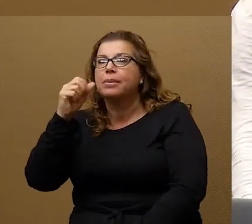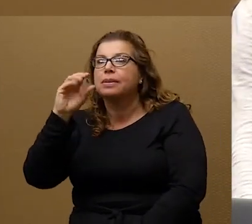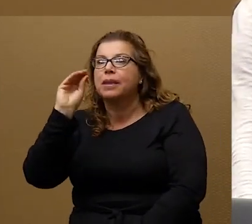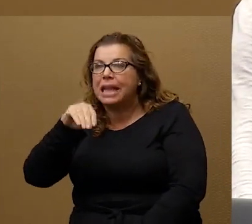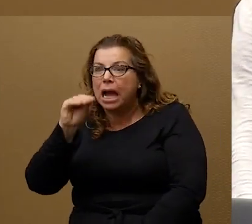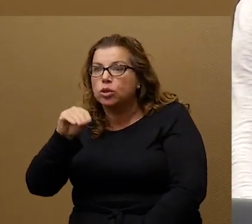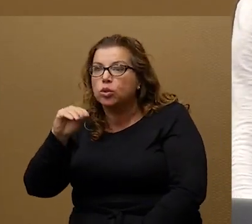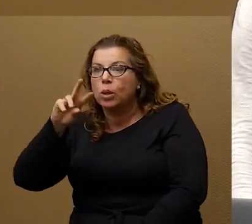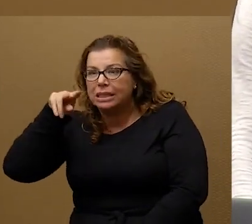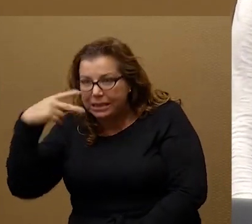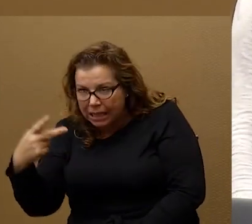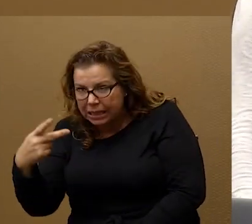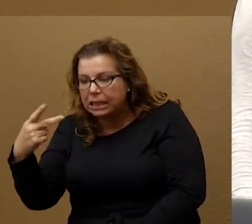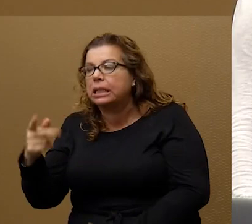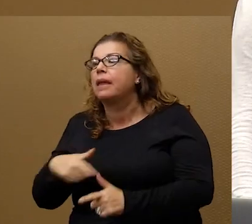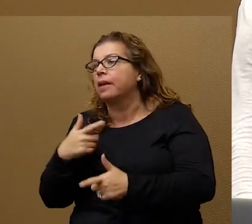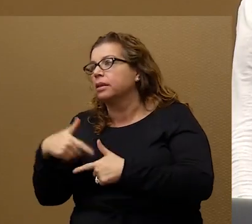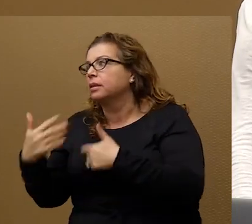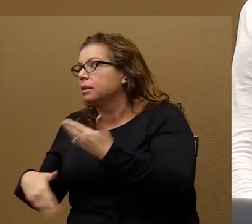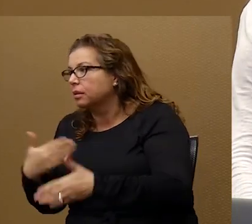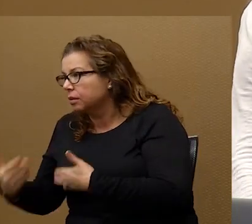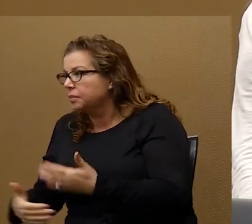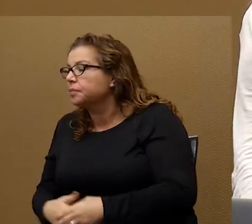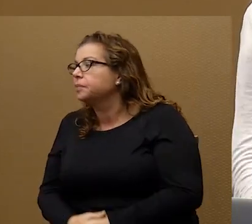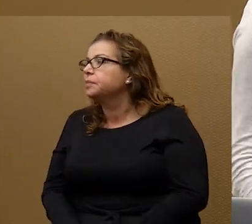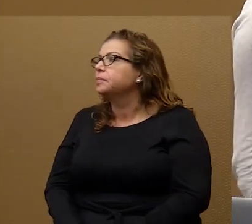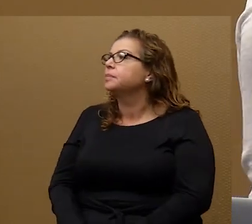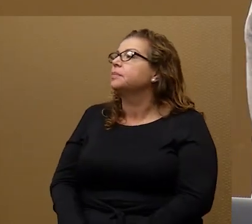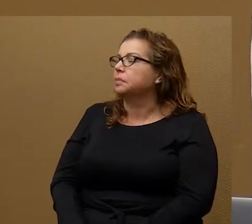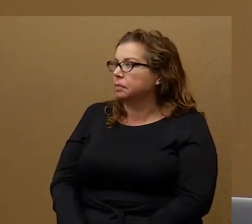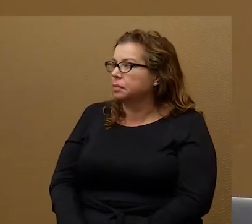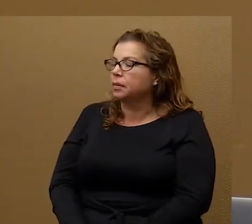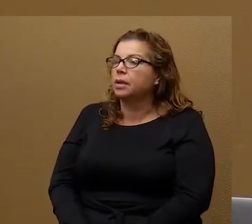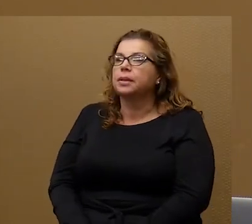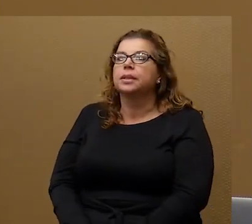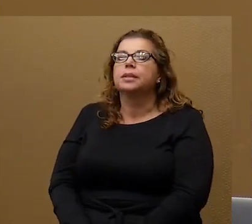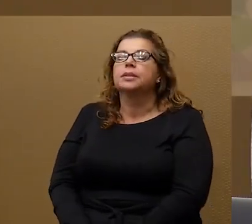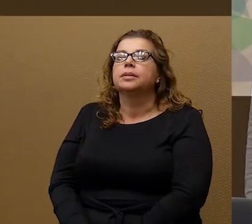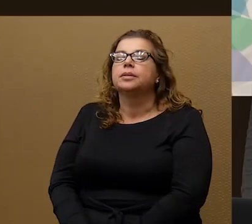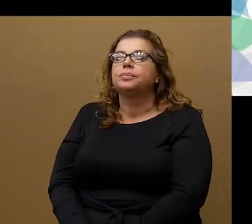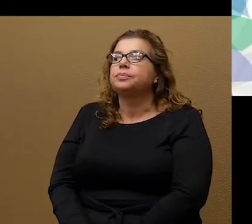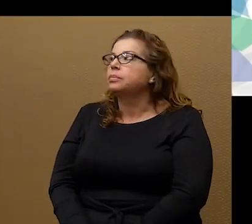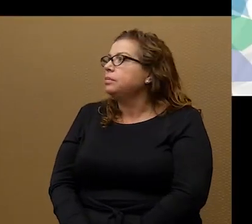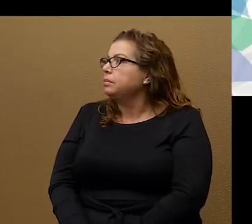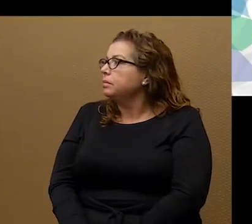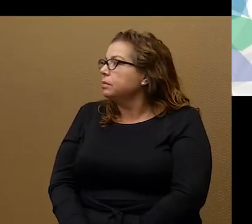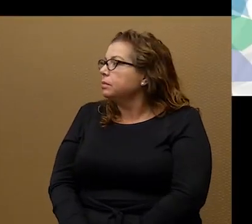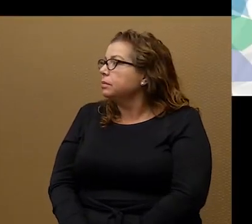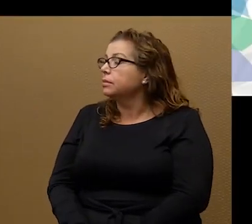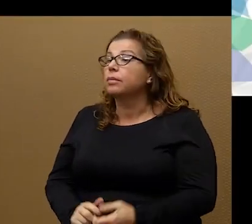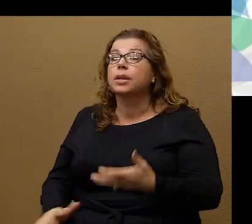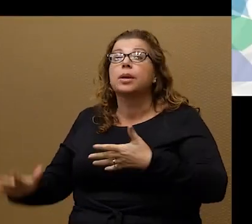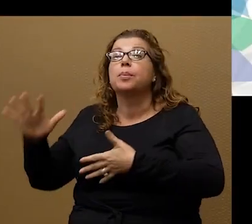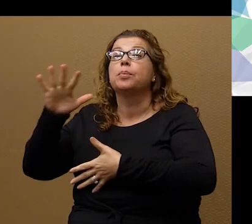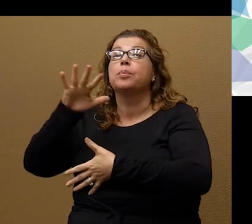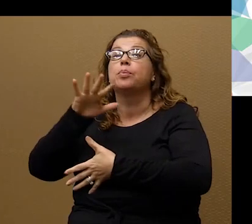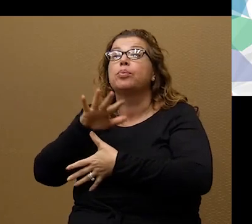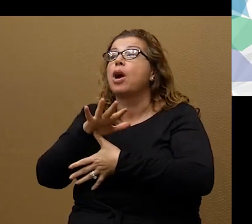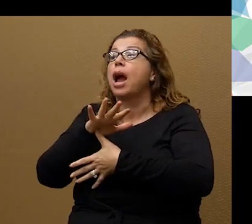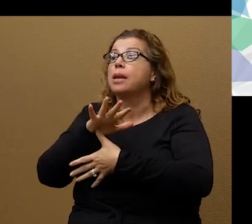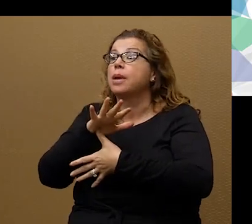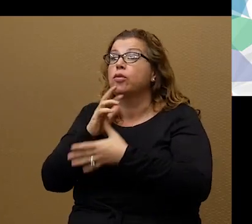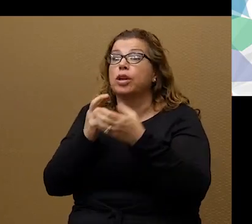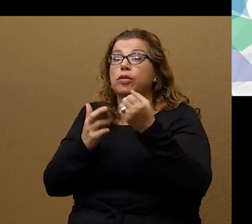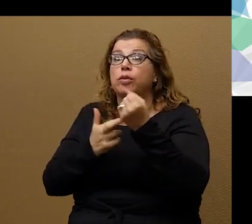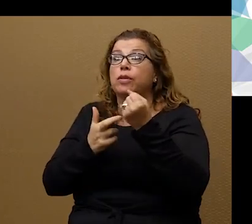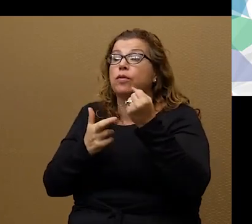there. So okay. So primary reinforcers